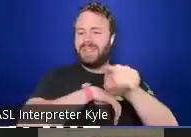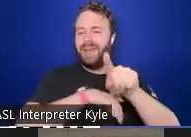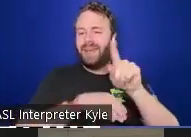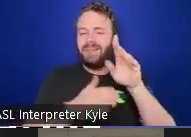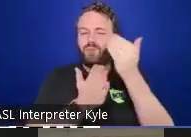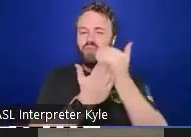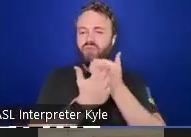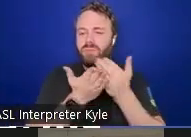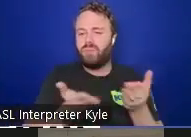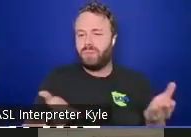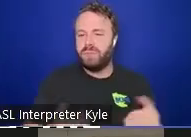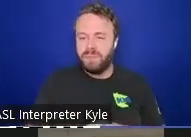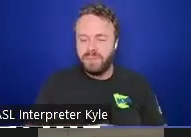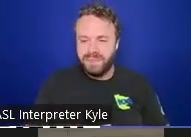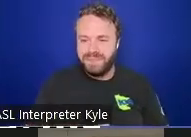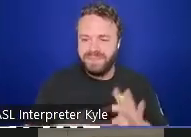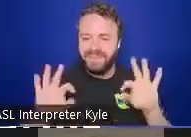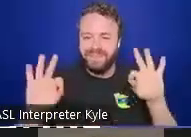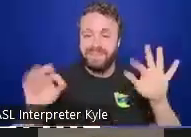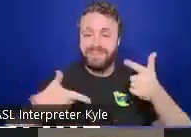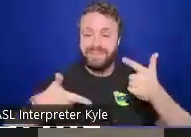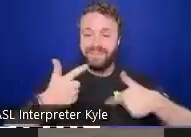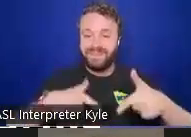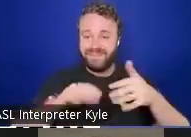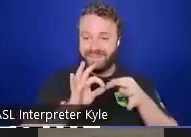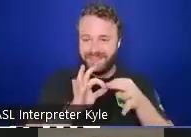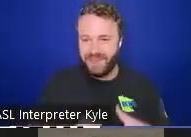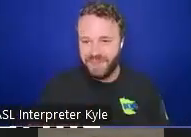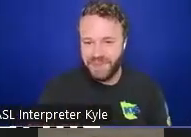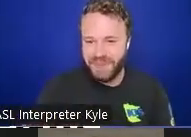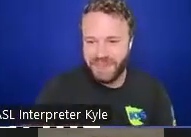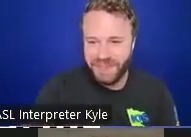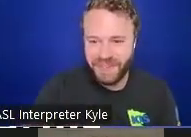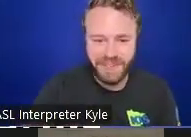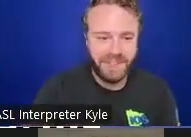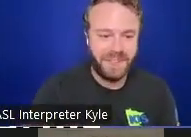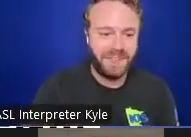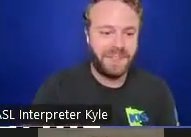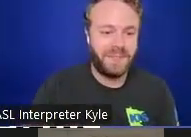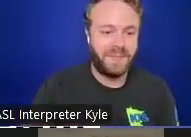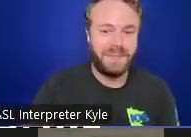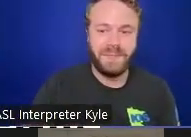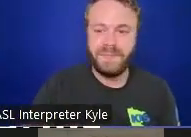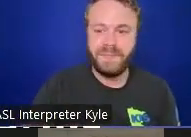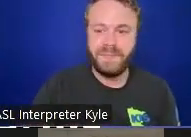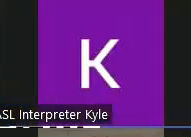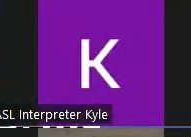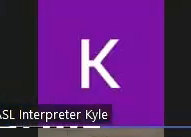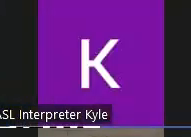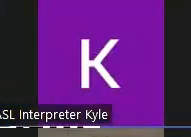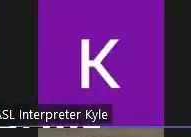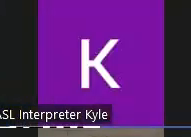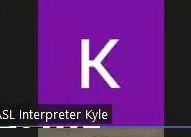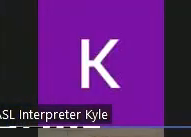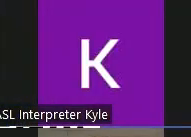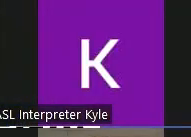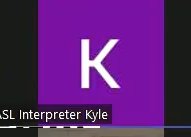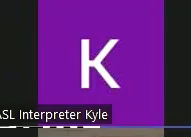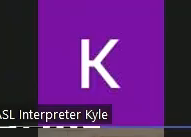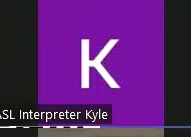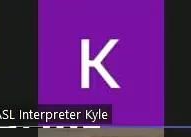with the resources that Erin has outlined here from Common Health Coalition and Coalition for Trust in Health and Science.